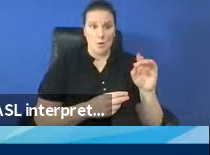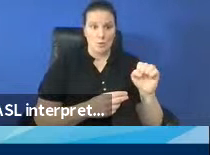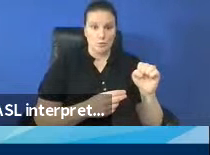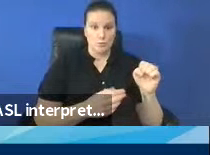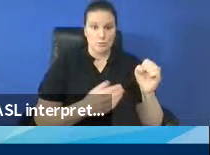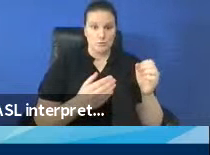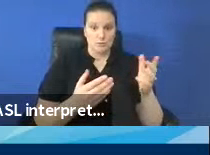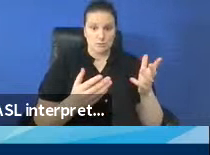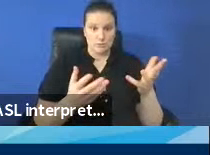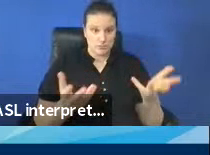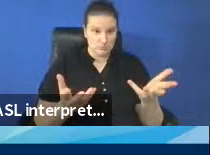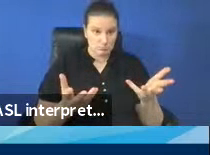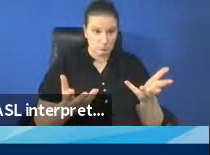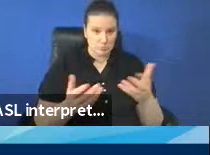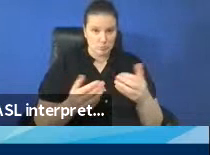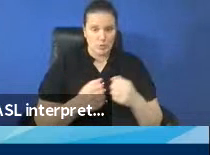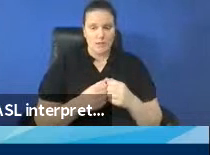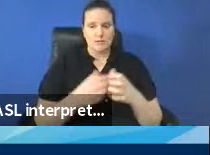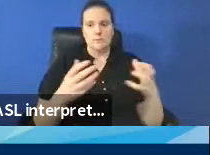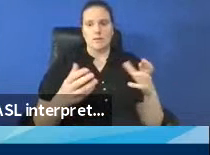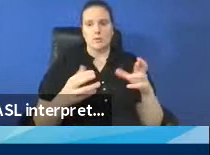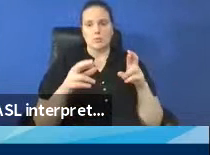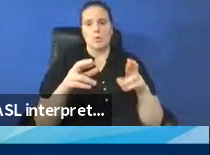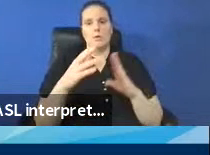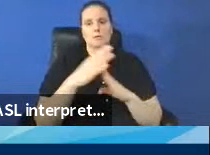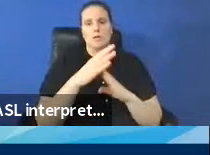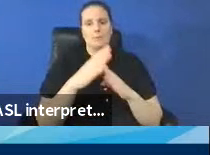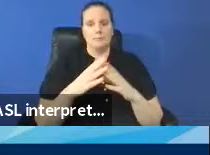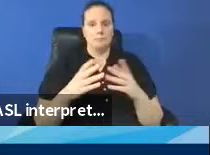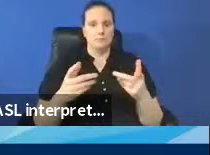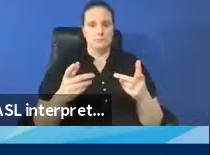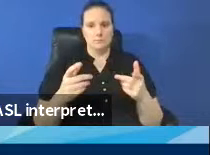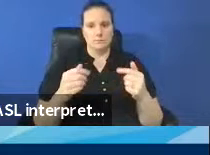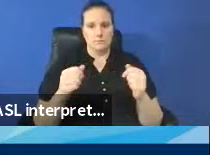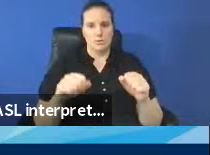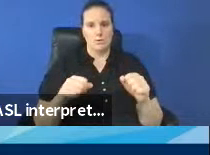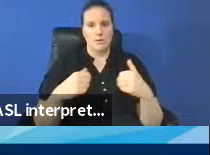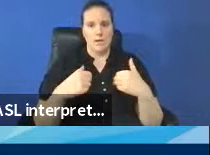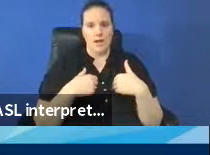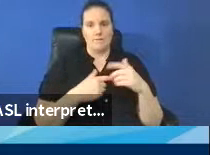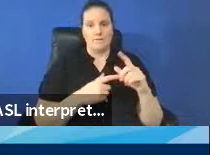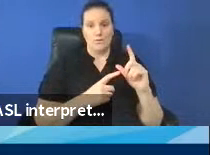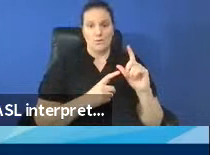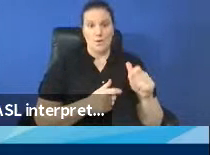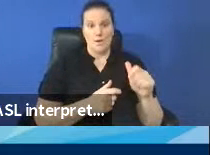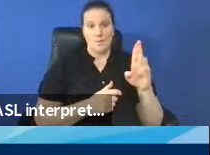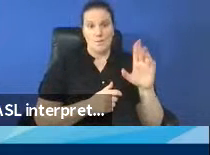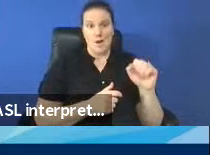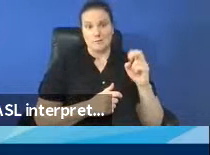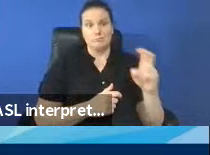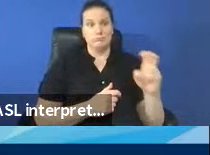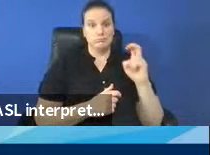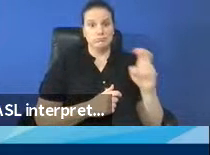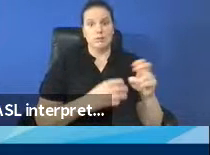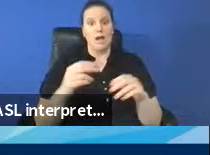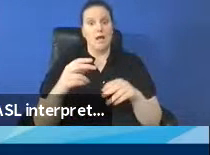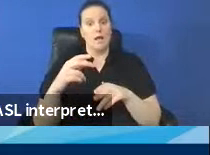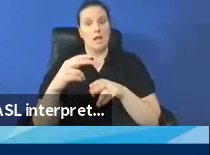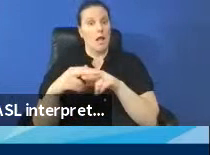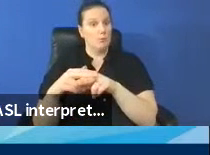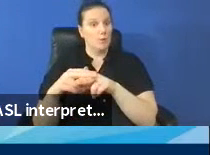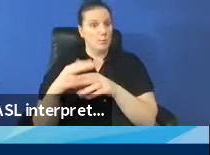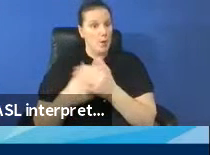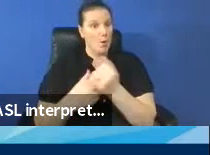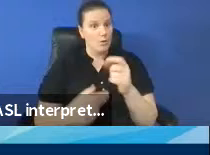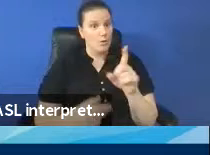where if we're expanding the roadway up top, could we not have, quick bus rapid transit as well as light rail